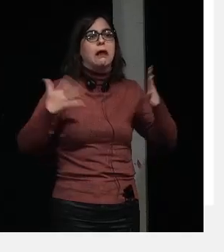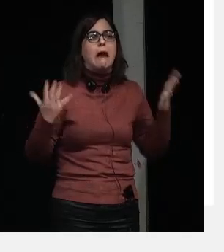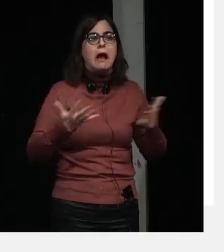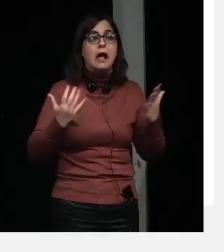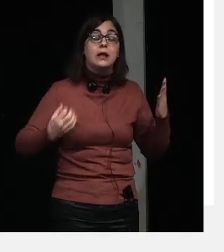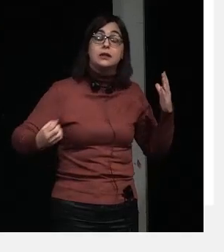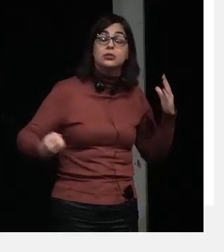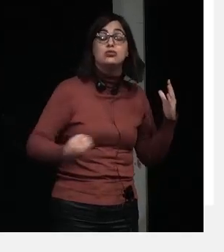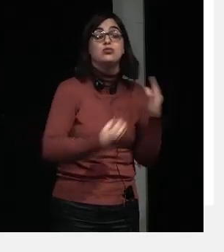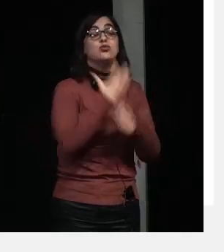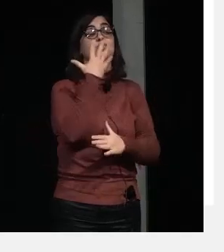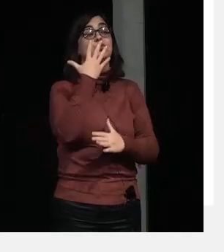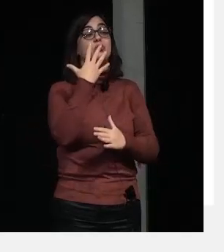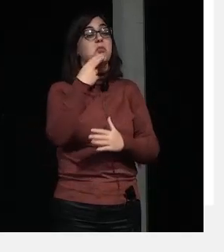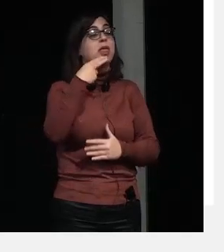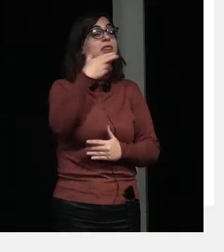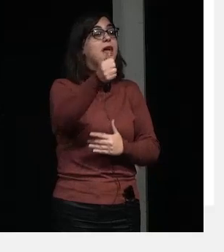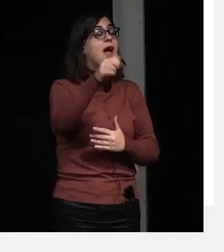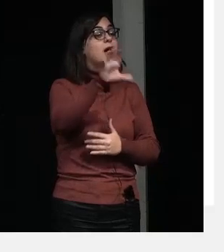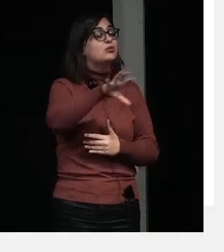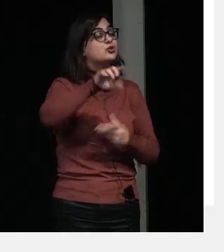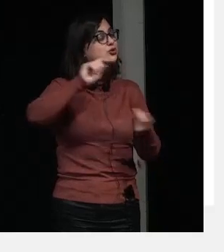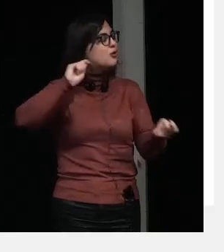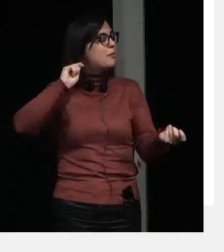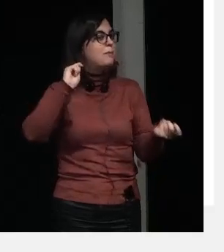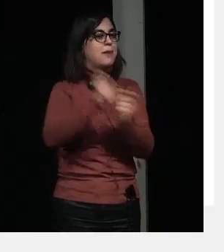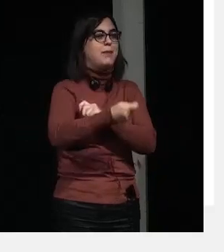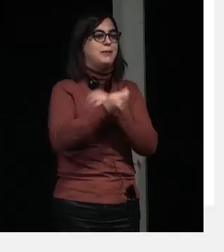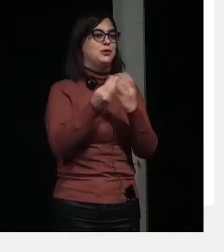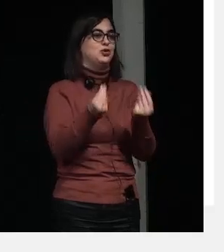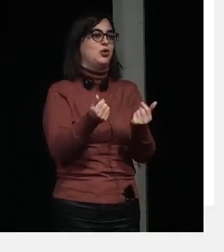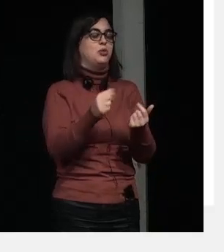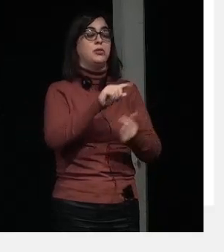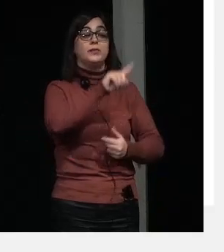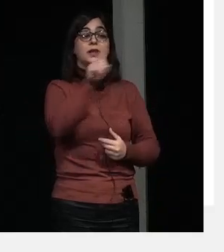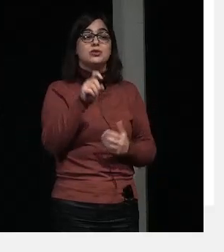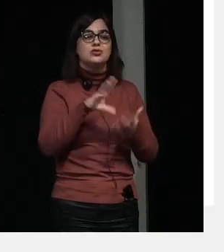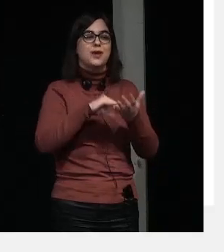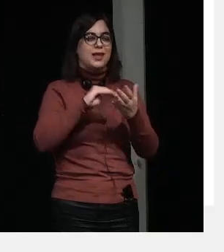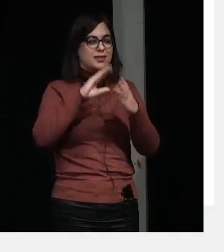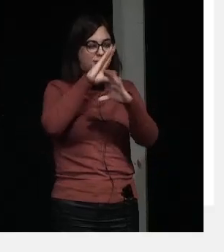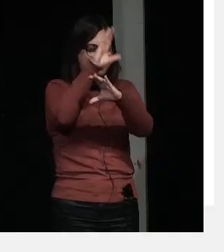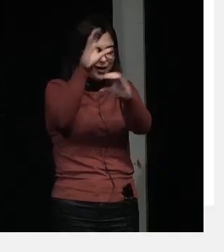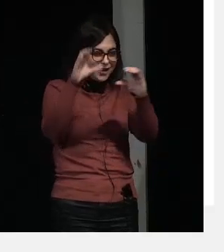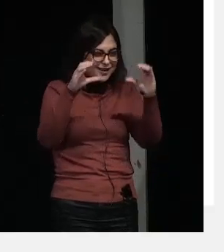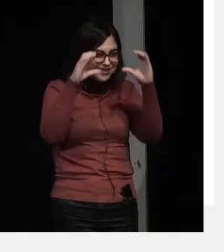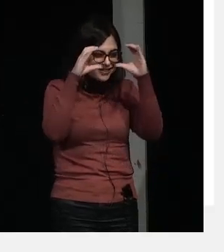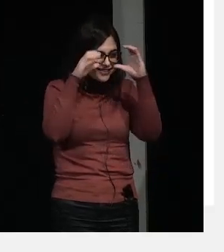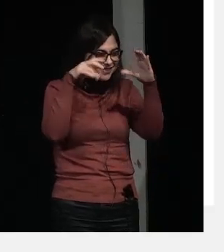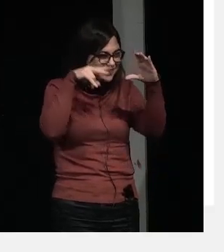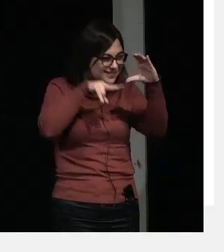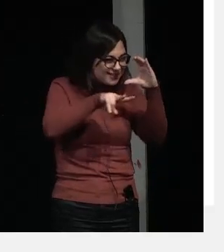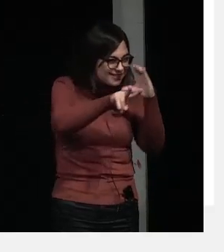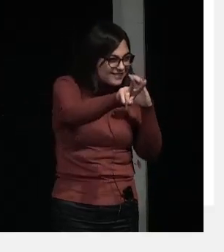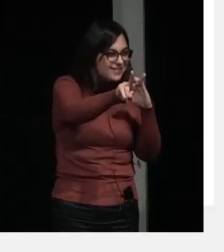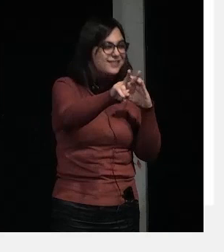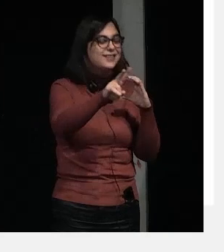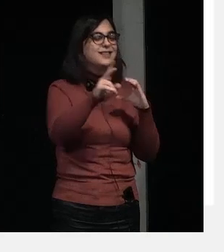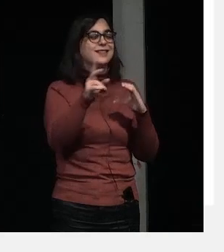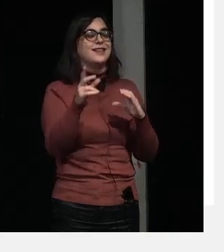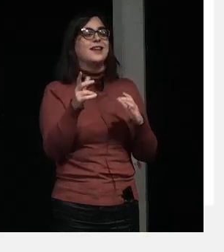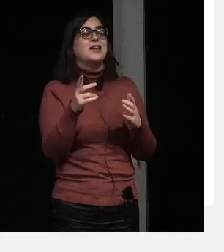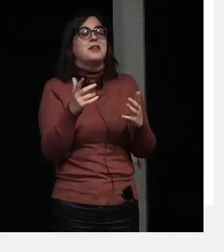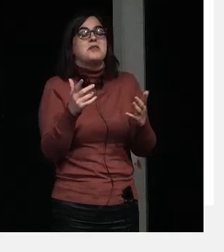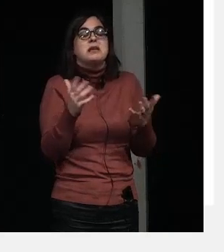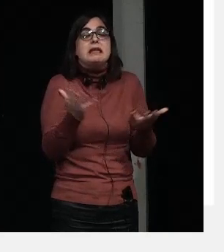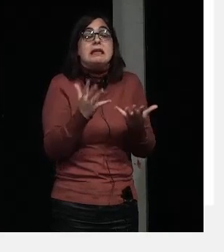will change the way we approach museums, maybe through virtual reality, maybe by some means we don't see